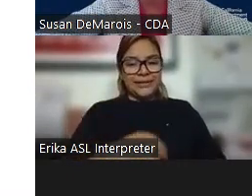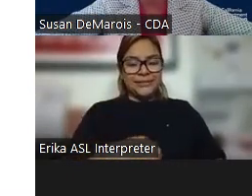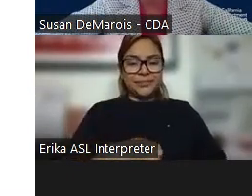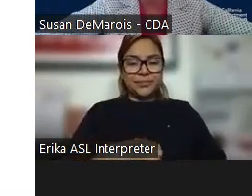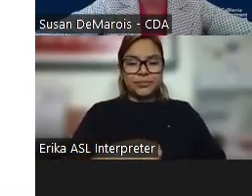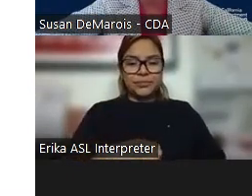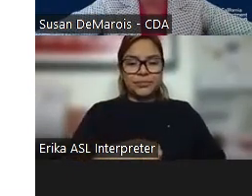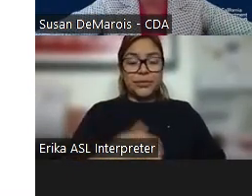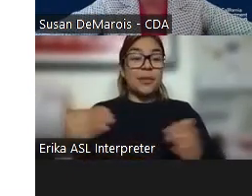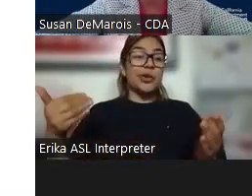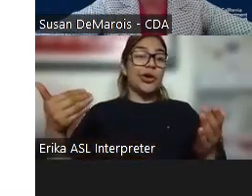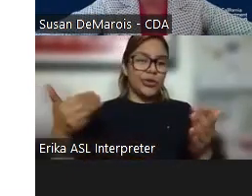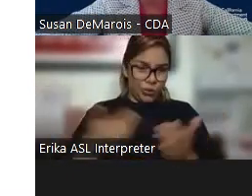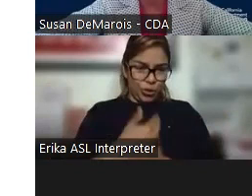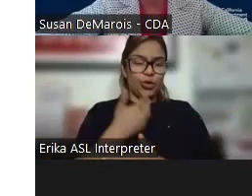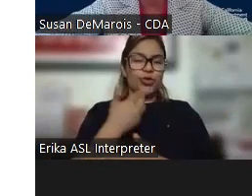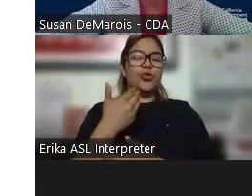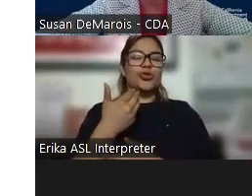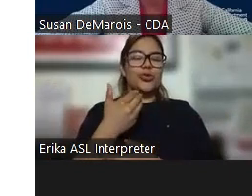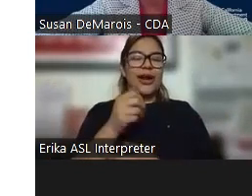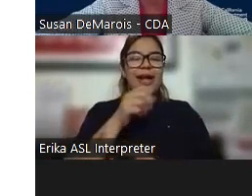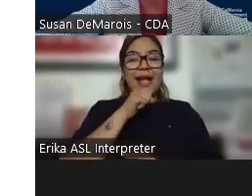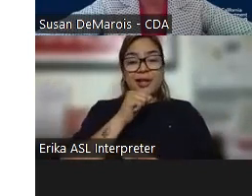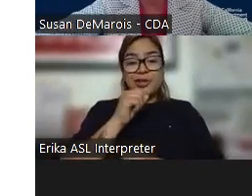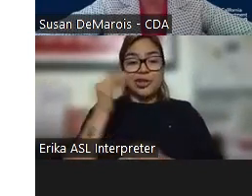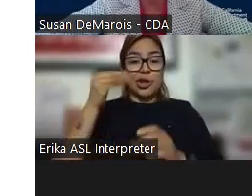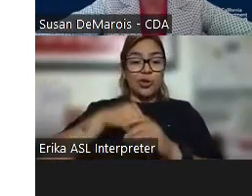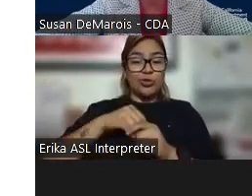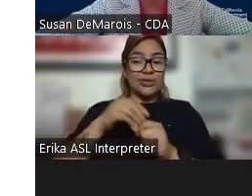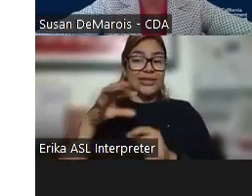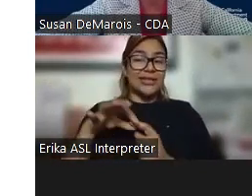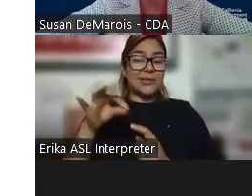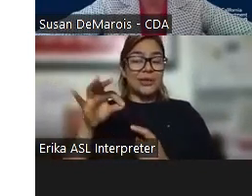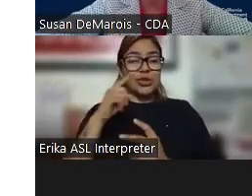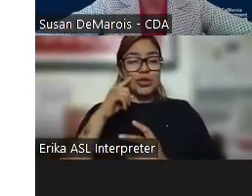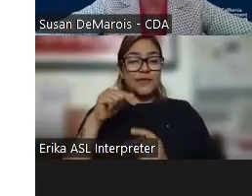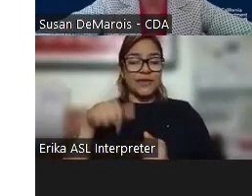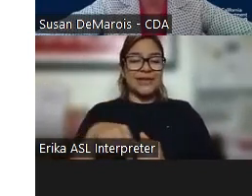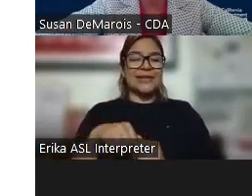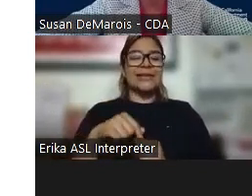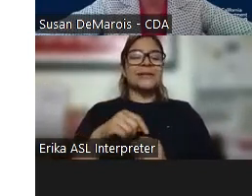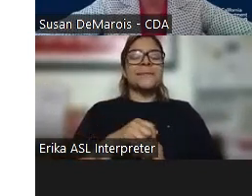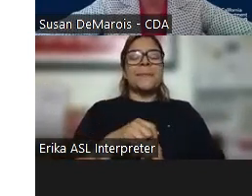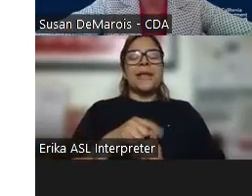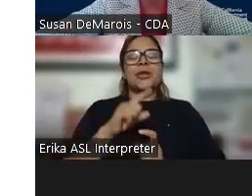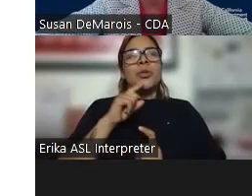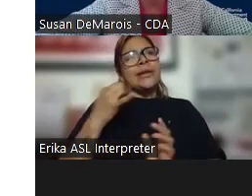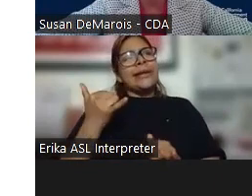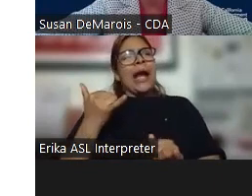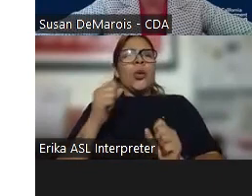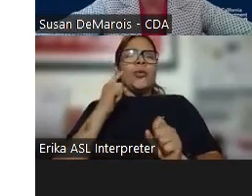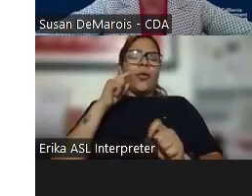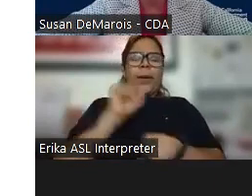Rains, the new Aging Inclusion Specialist at the Department of Developmental Services. So in my role, I'll be